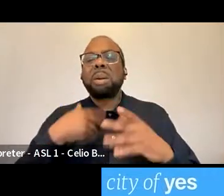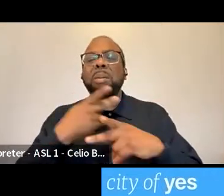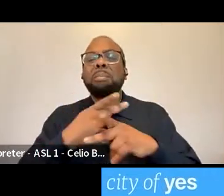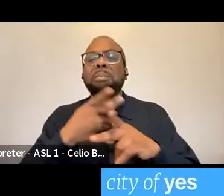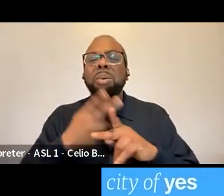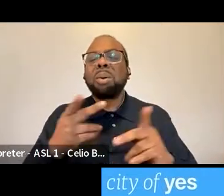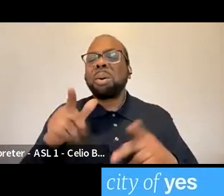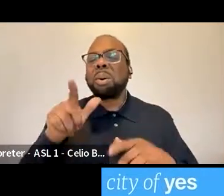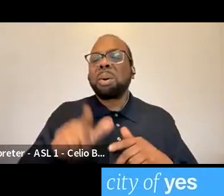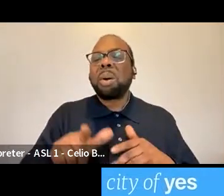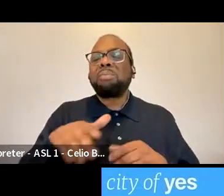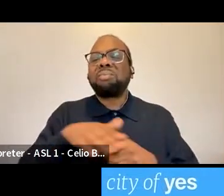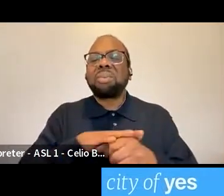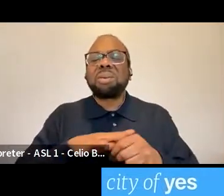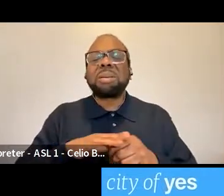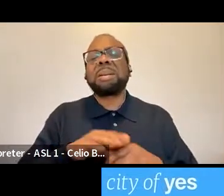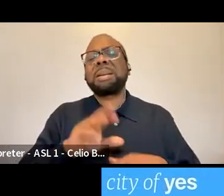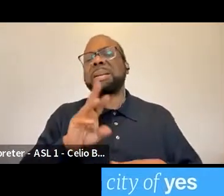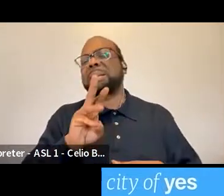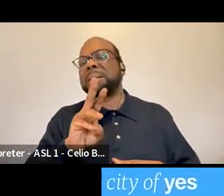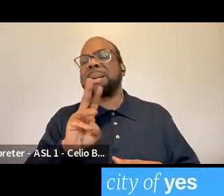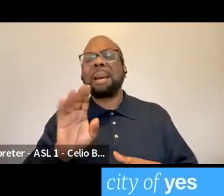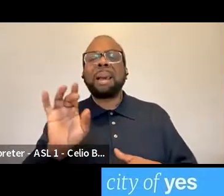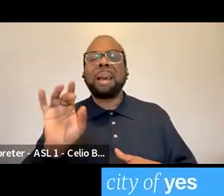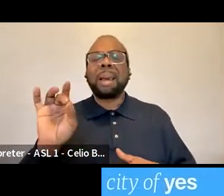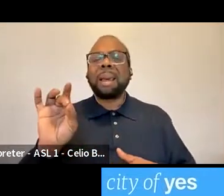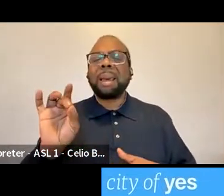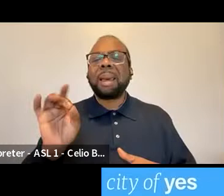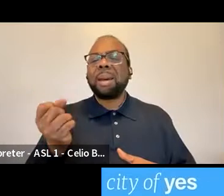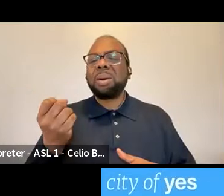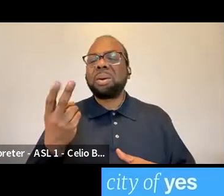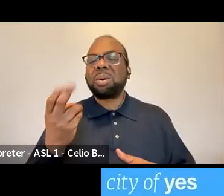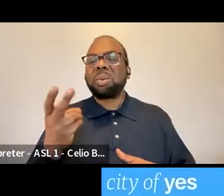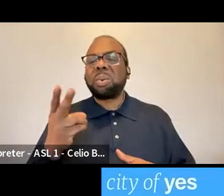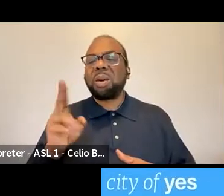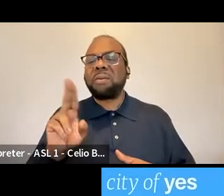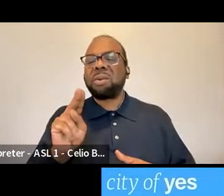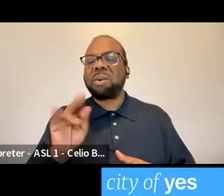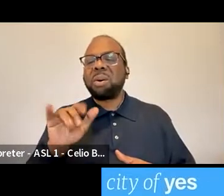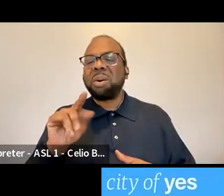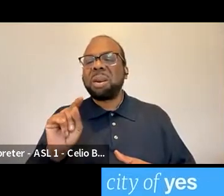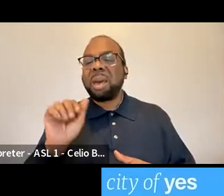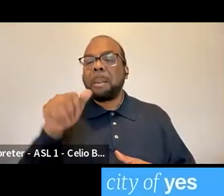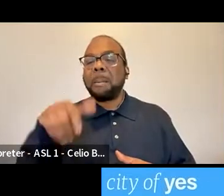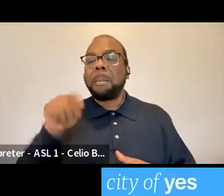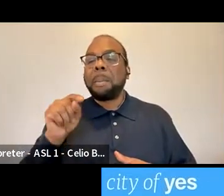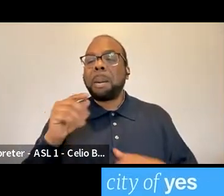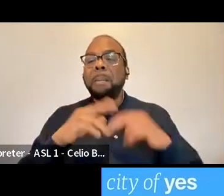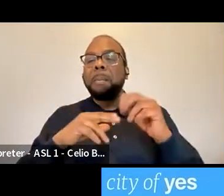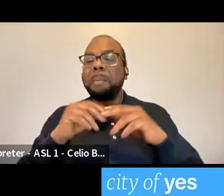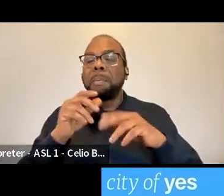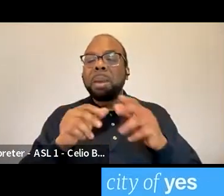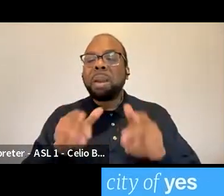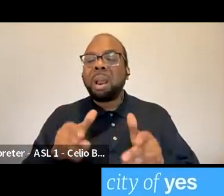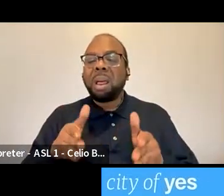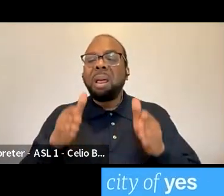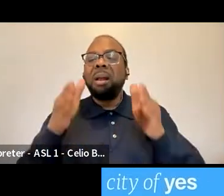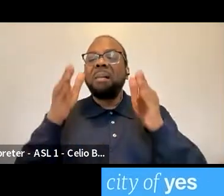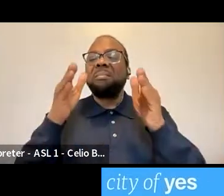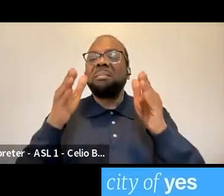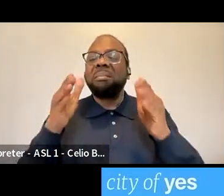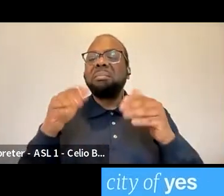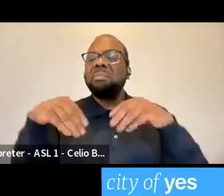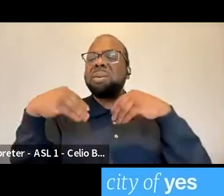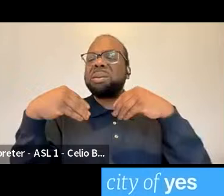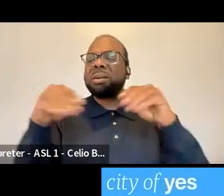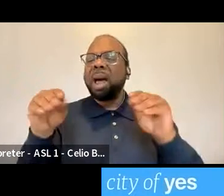districts a lot of like six, eight, 12 unit apartment buildings that were selling new construction